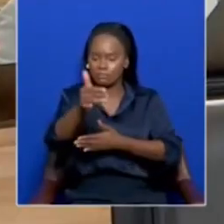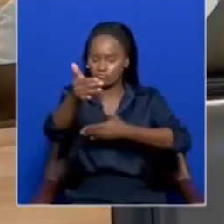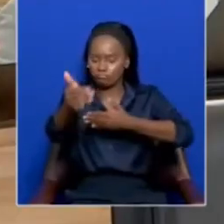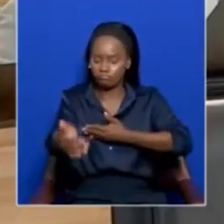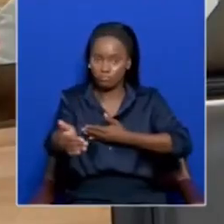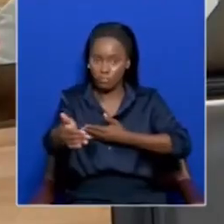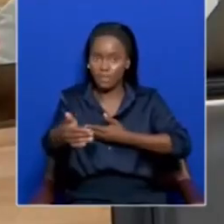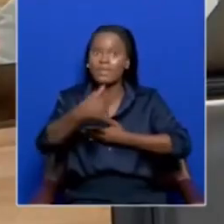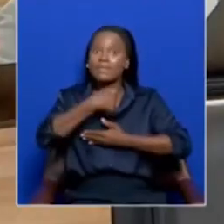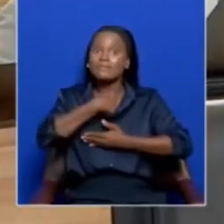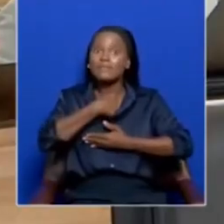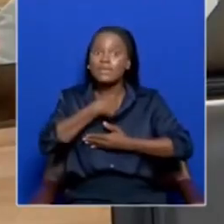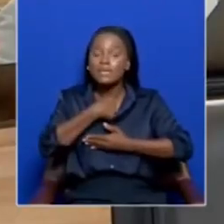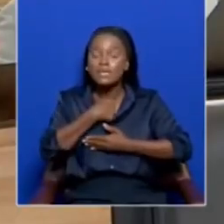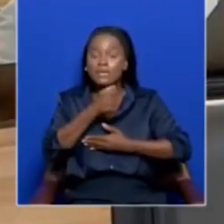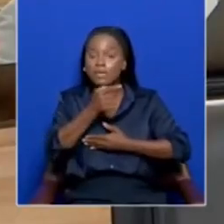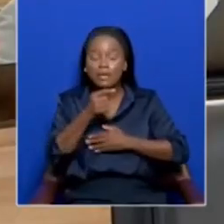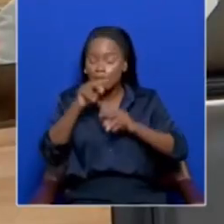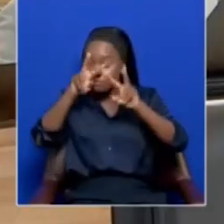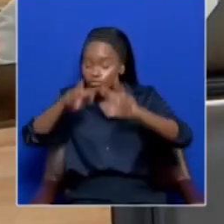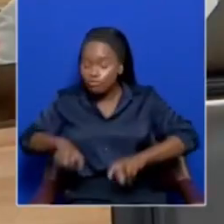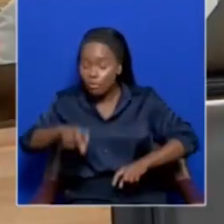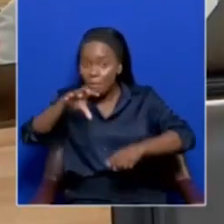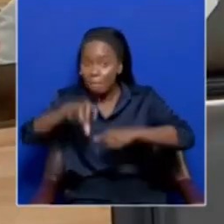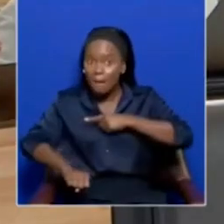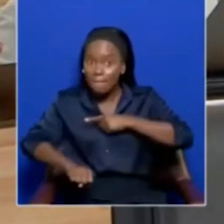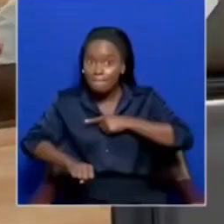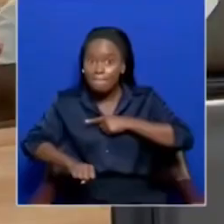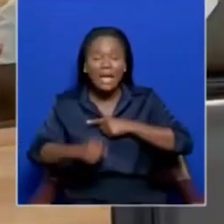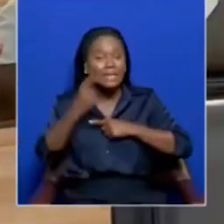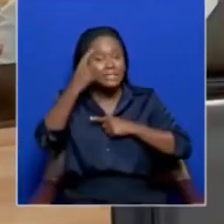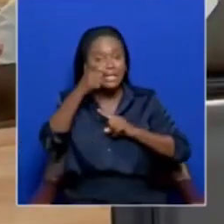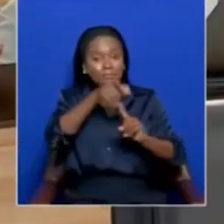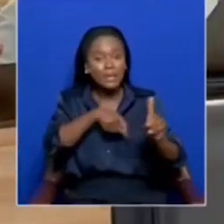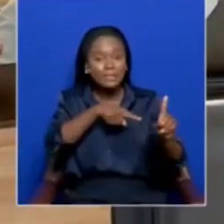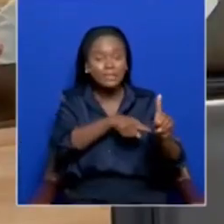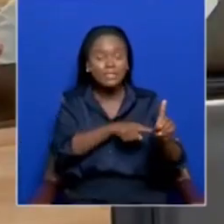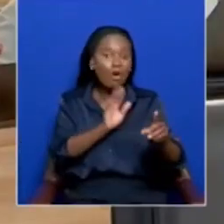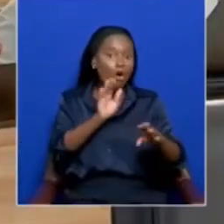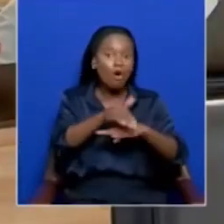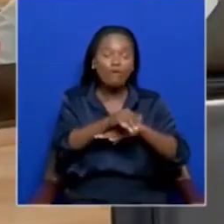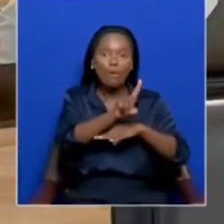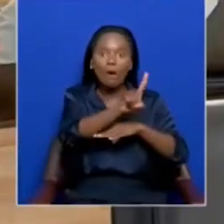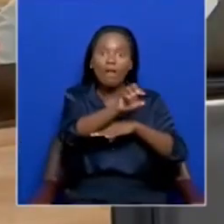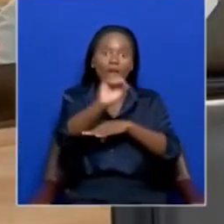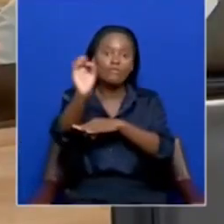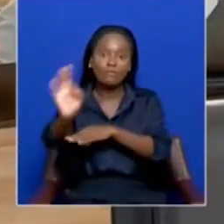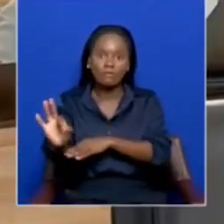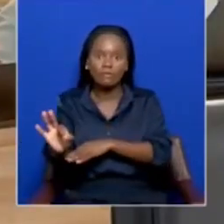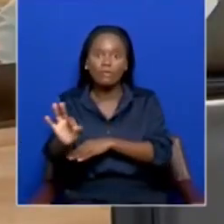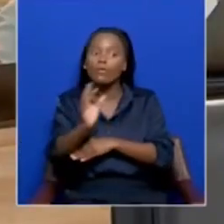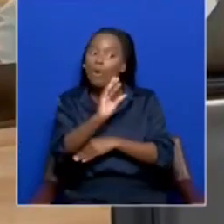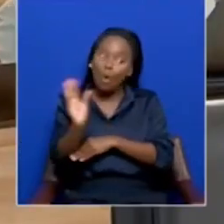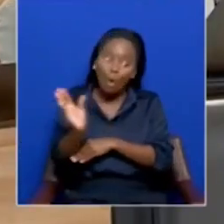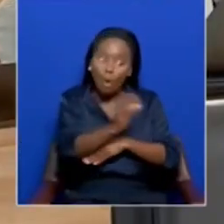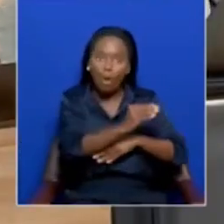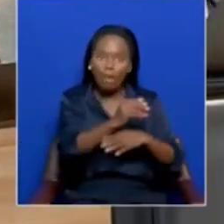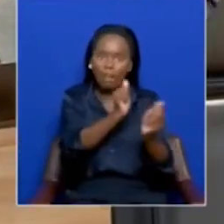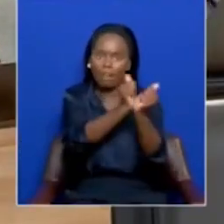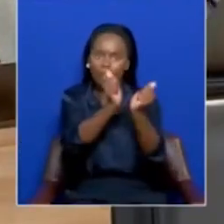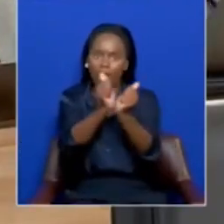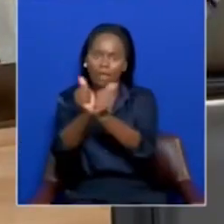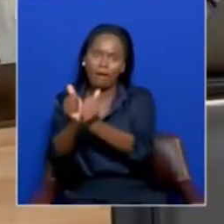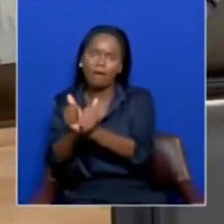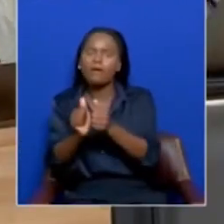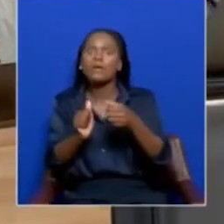in KwaZulu-Natal with 100% convictions. Some are currently serving years in prison, and some were